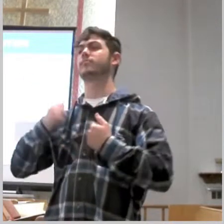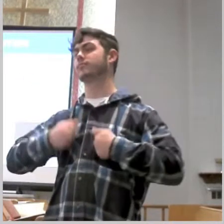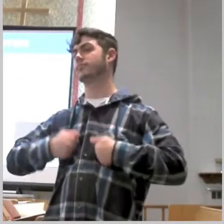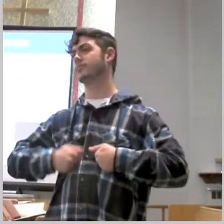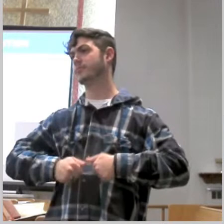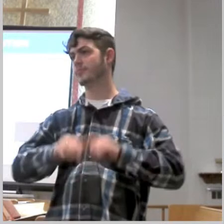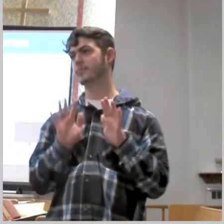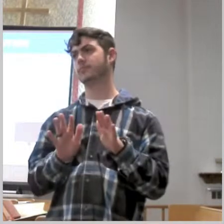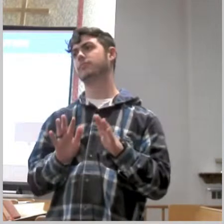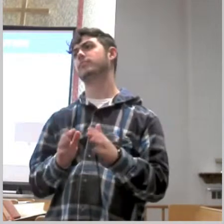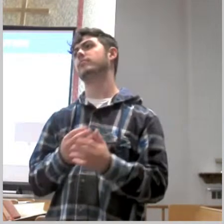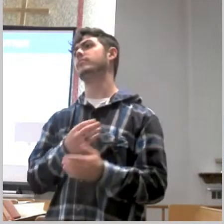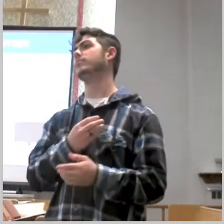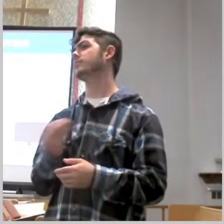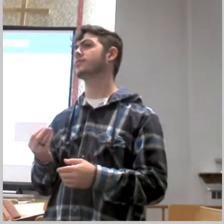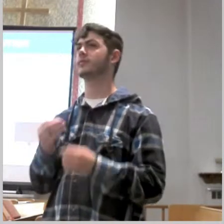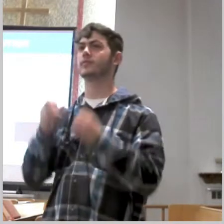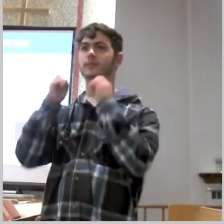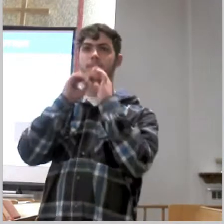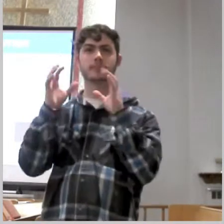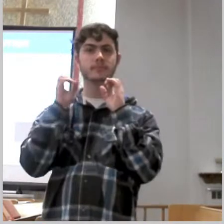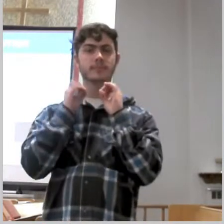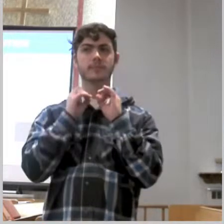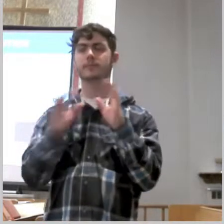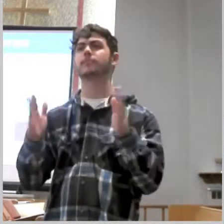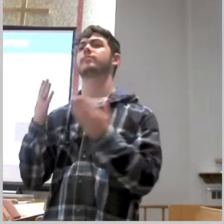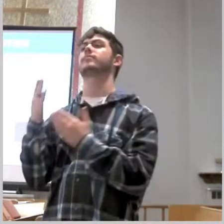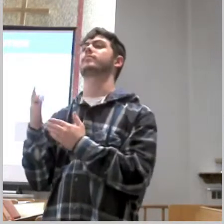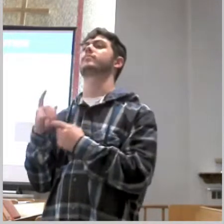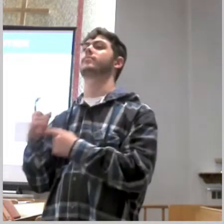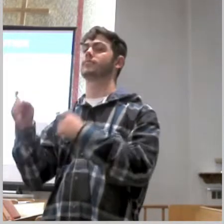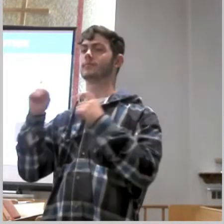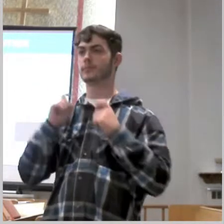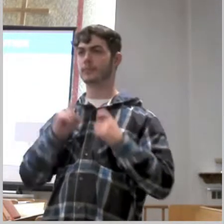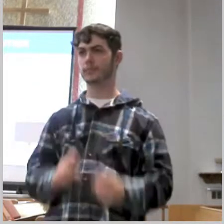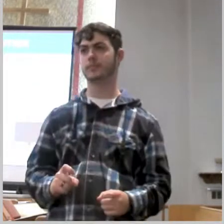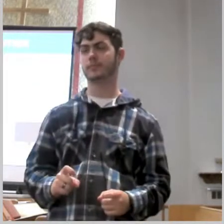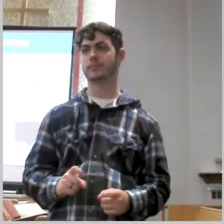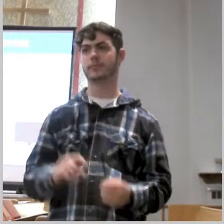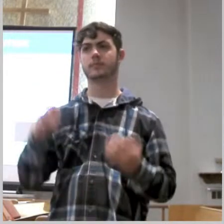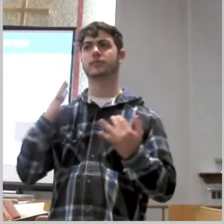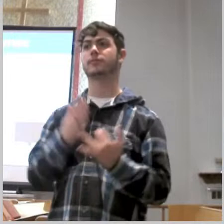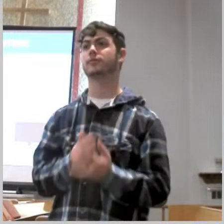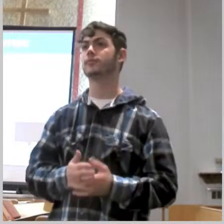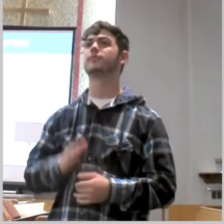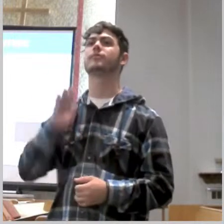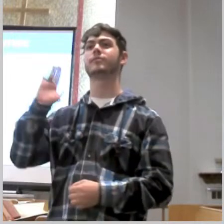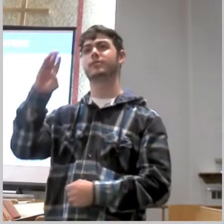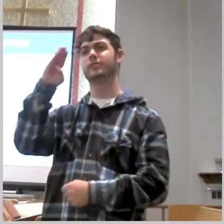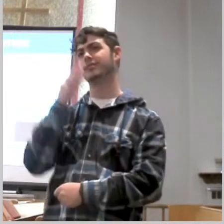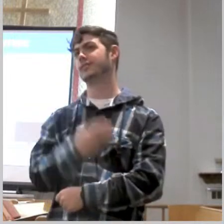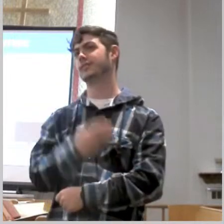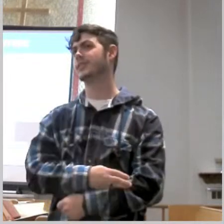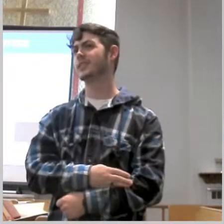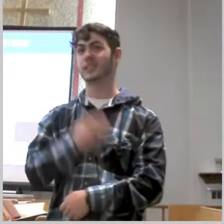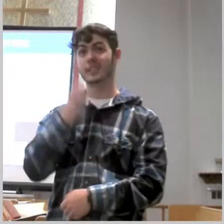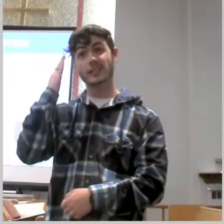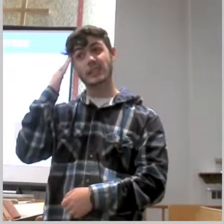our lives, Father, and giving your Son, knowing that we were